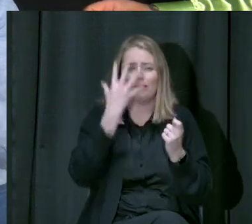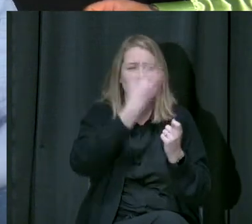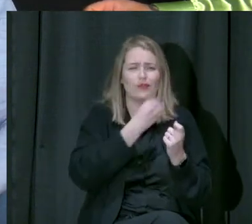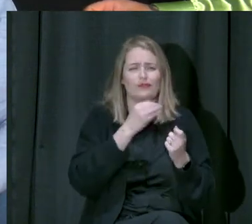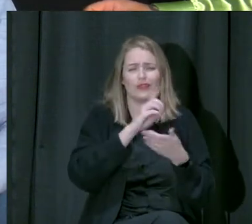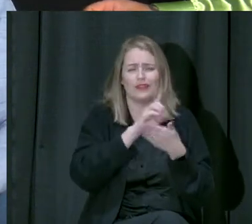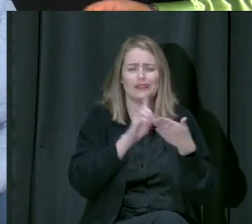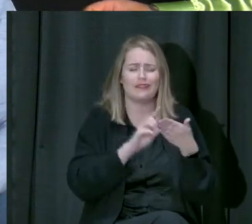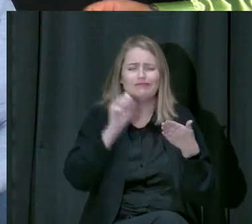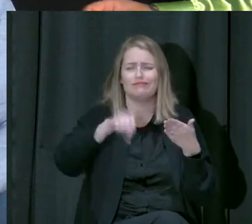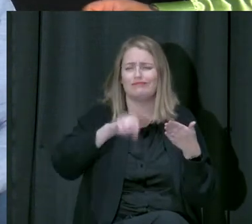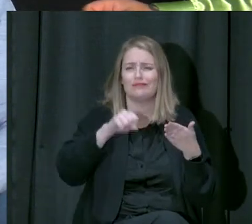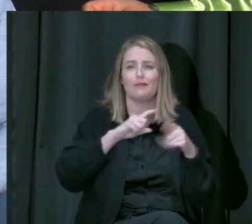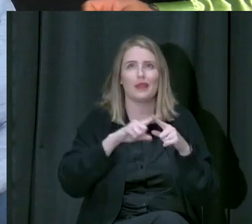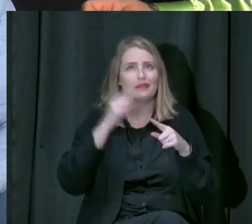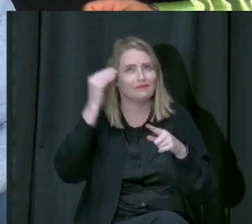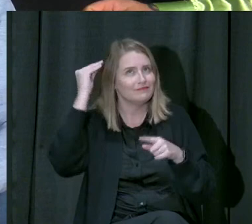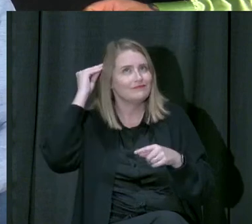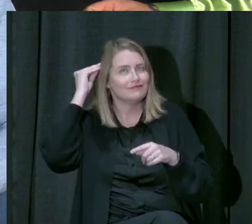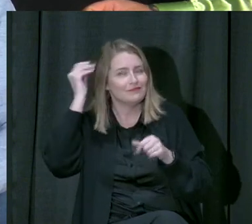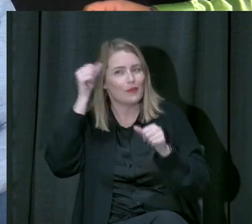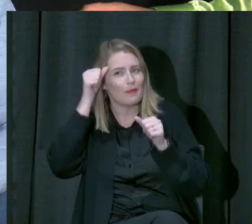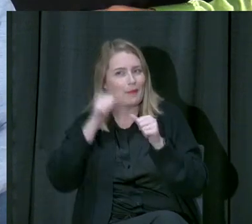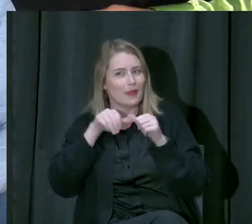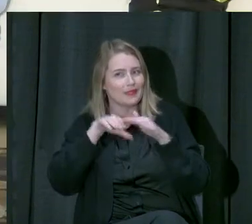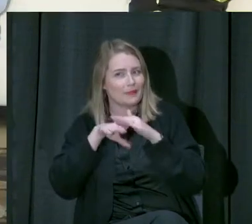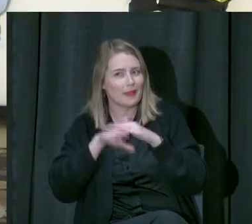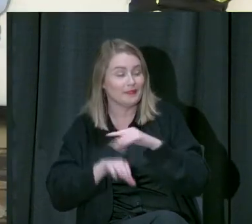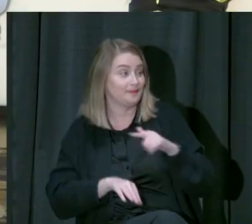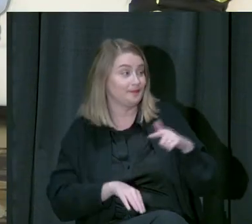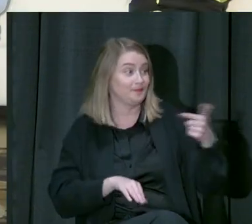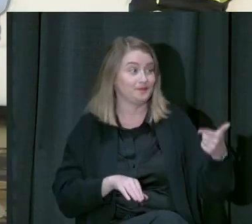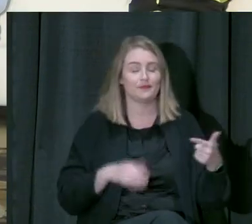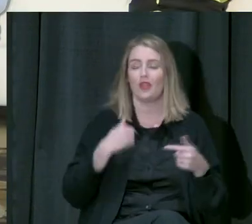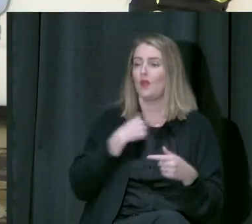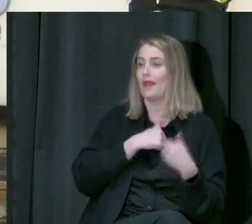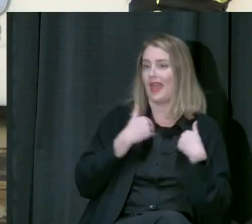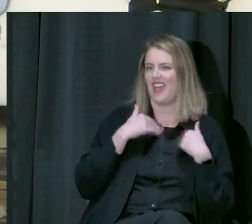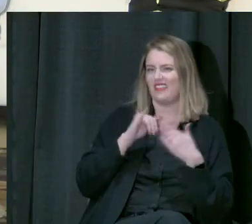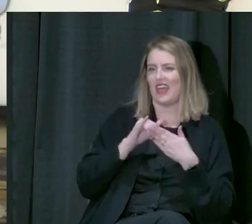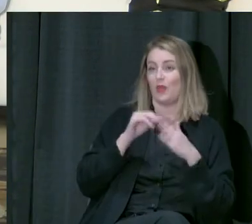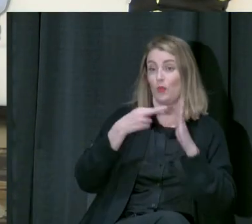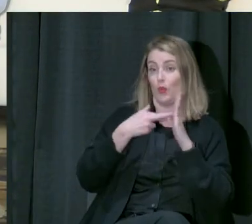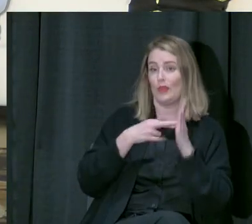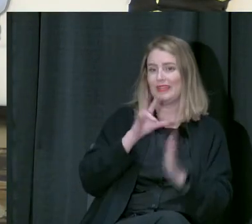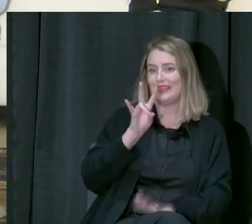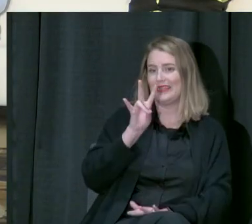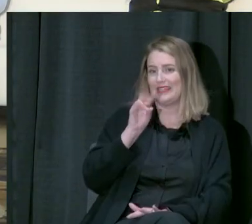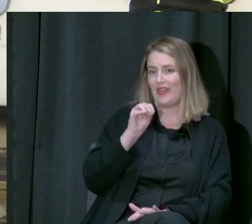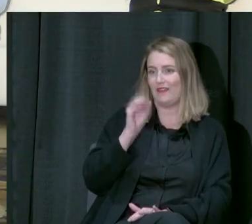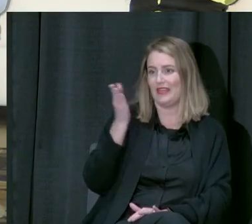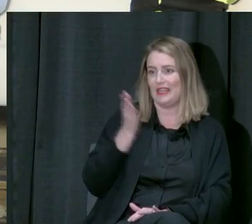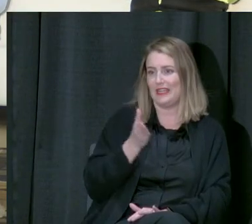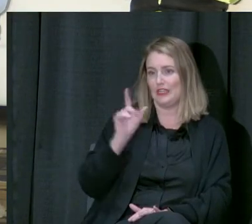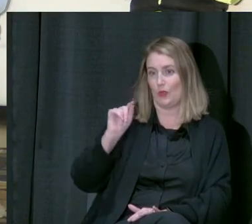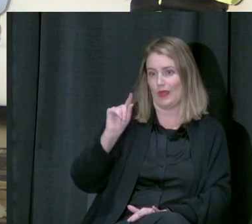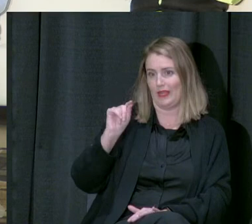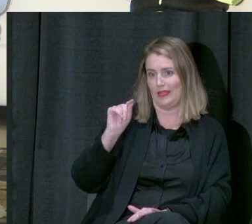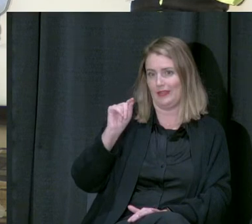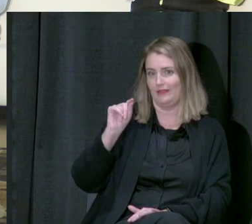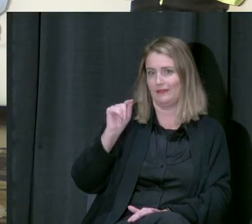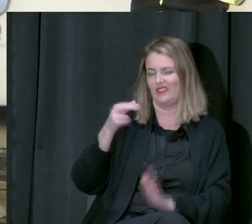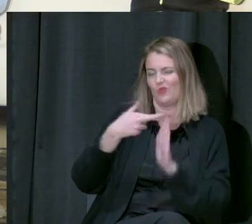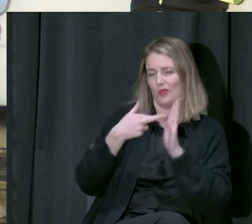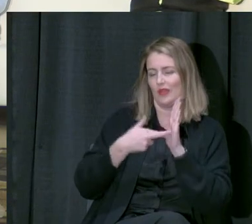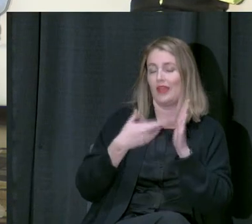to keep accessibility in mind. You know, we have this thing called the 70-20 rule that you can get, if